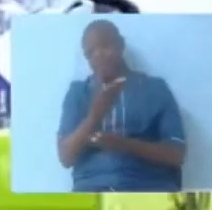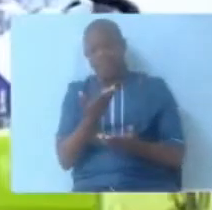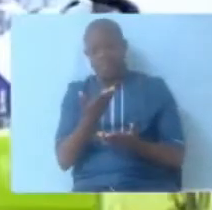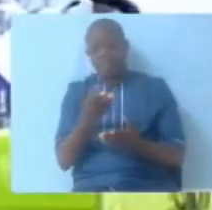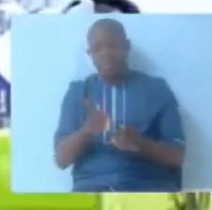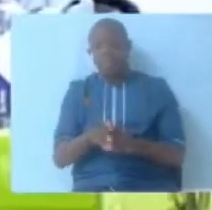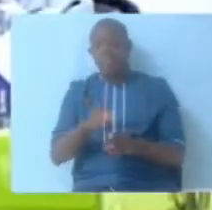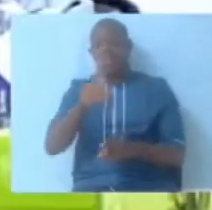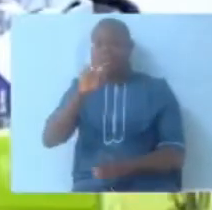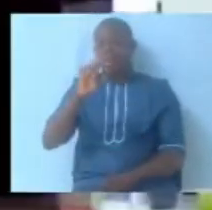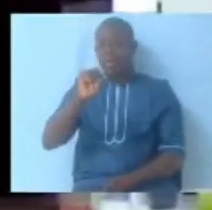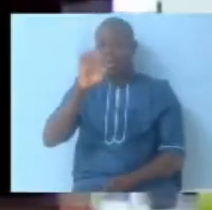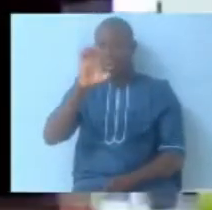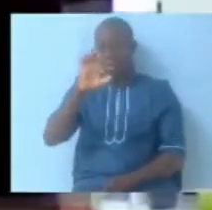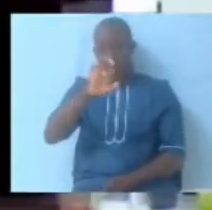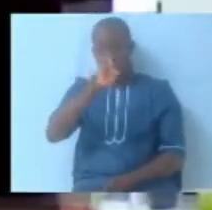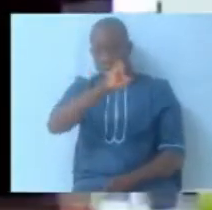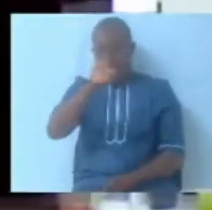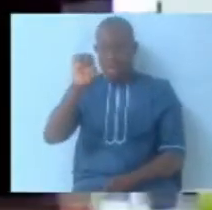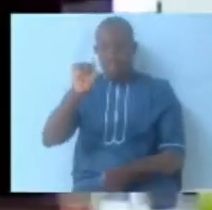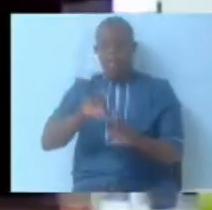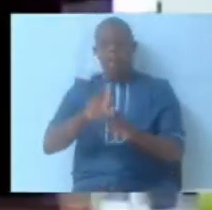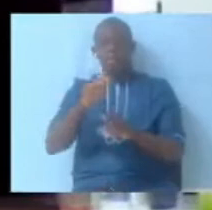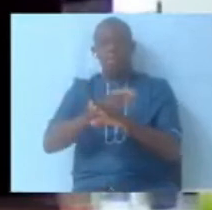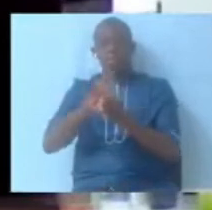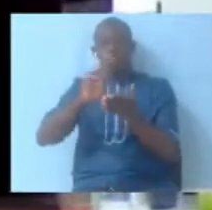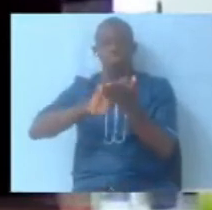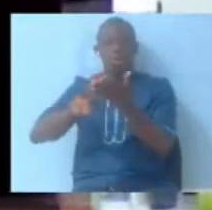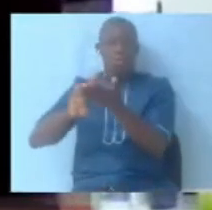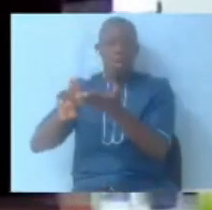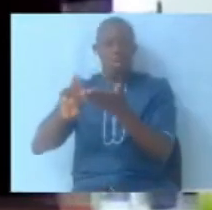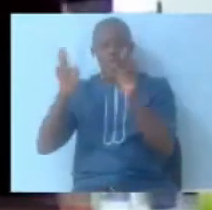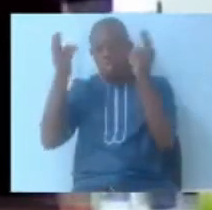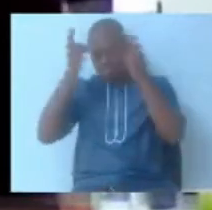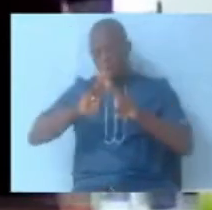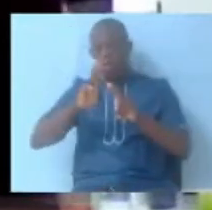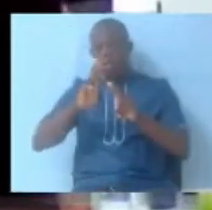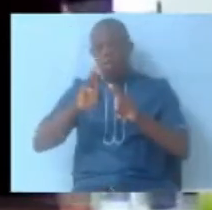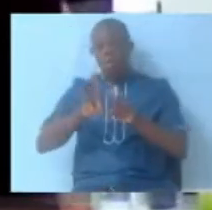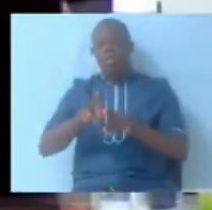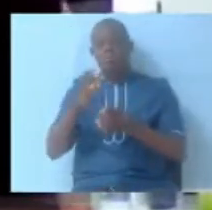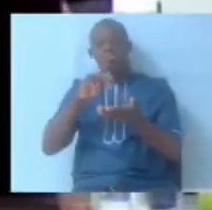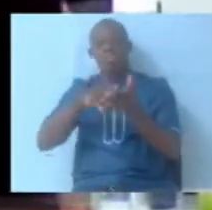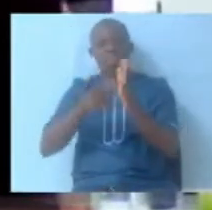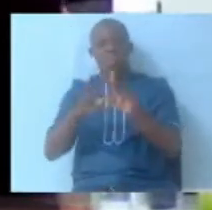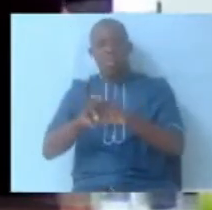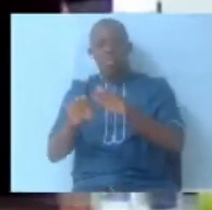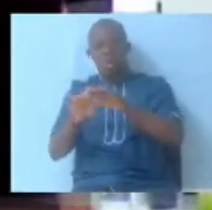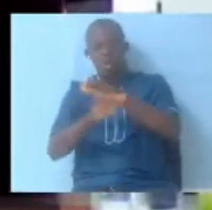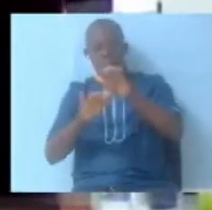Come again. The decrees that were passed was ordinary legislation. It was ordinary law. They were below the